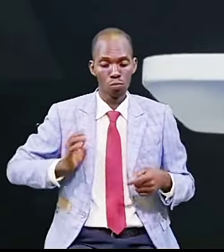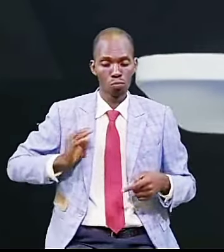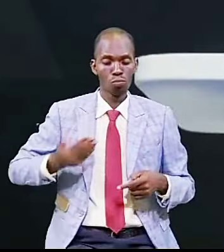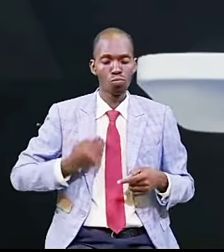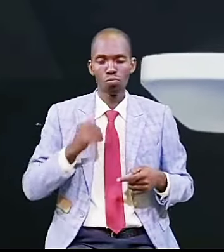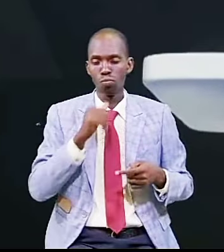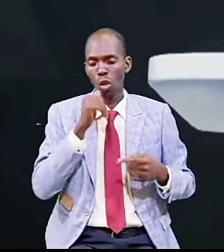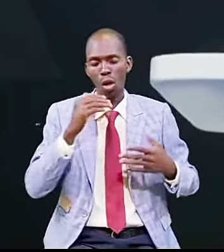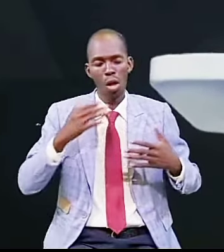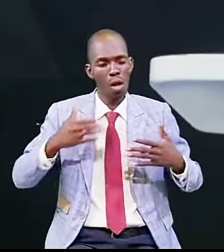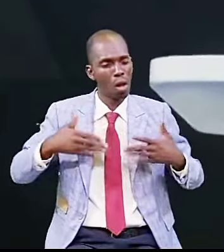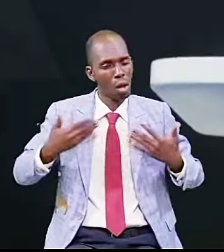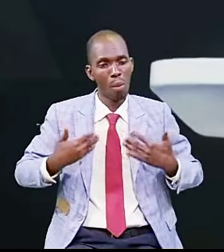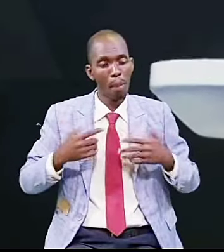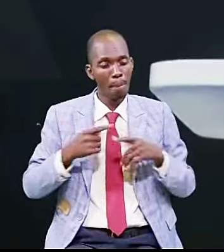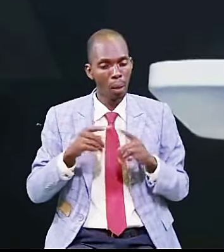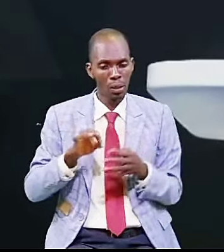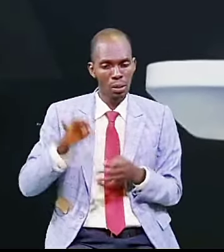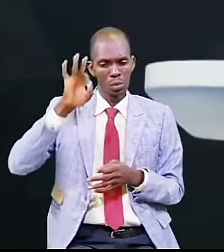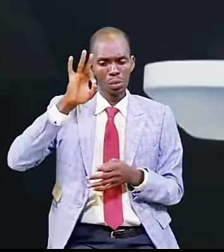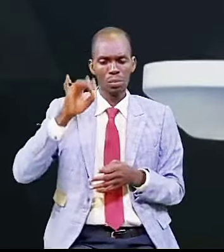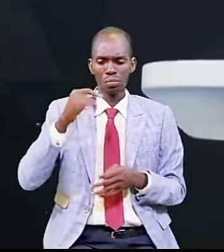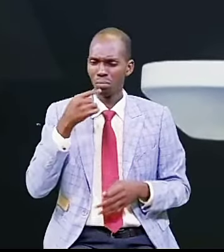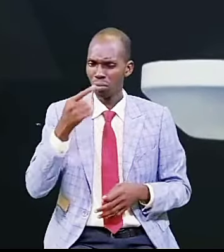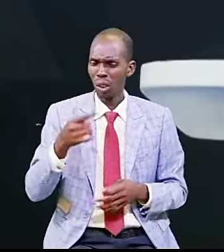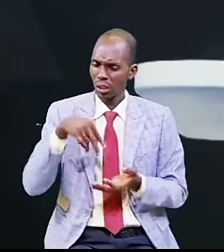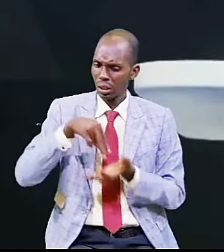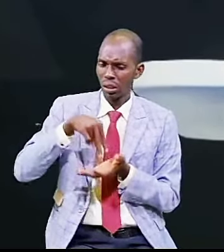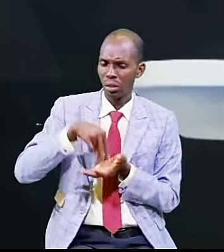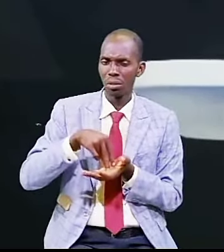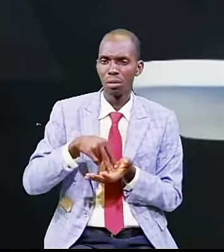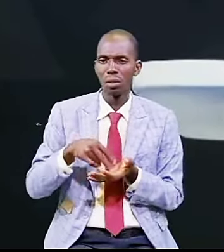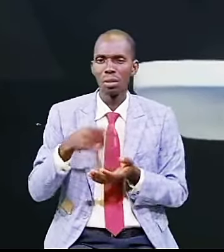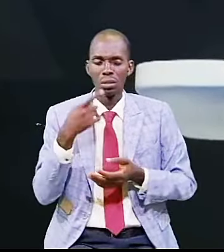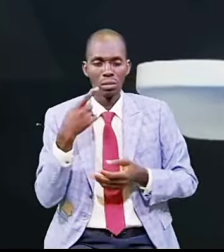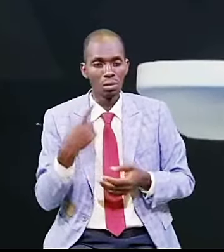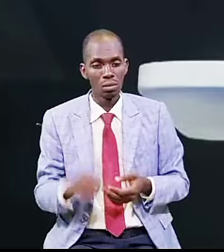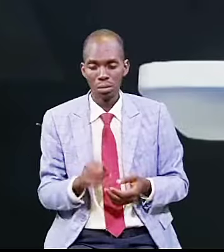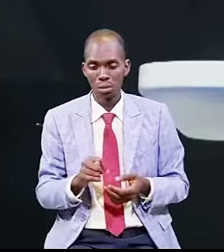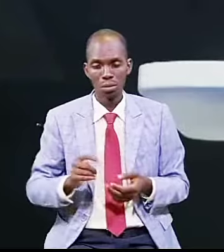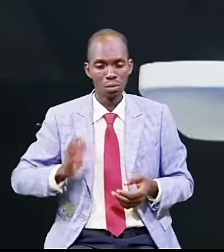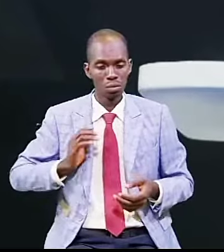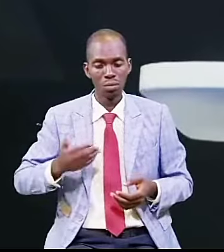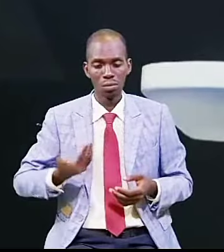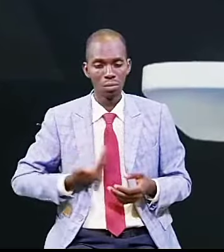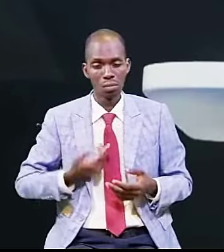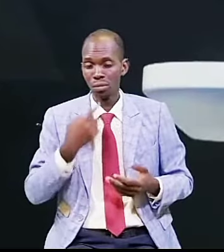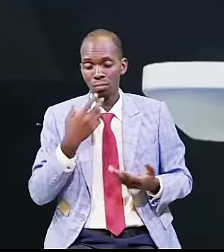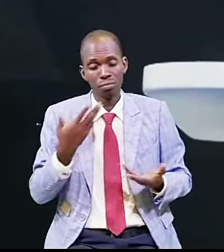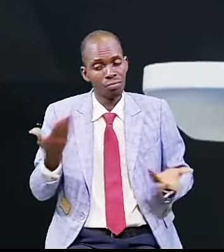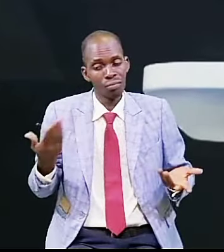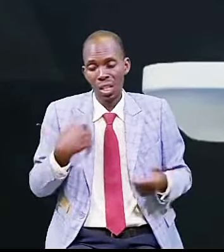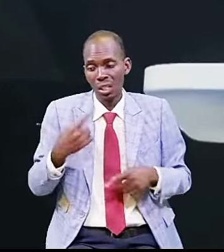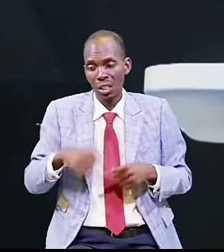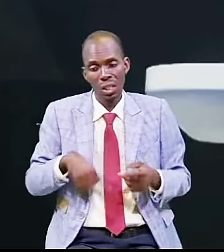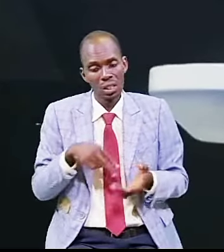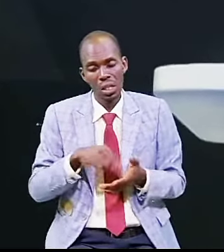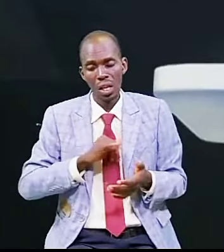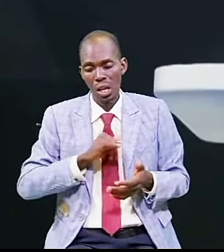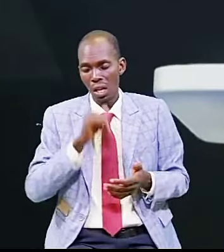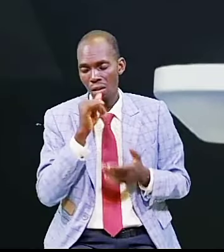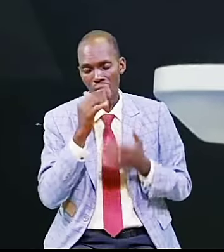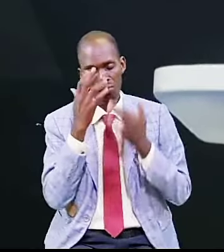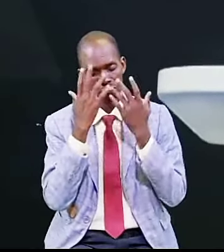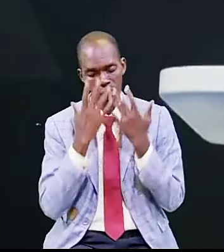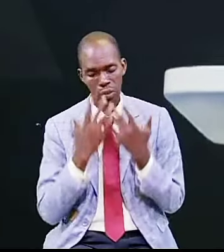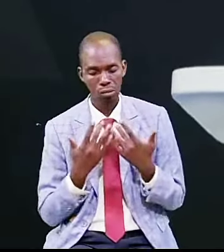says, rise up, the soul says, no, I don't feel like standing up. I'm sad. I'm sorrowful.